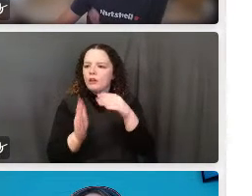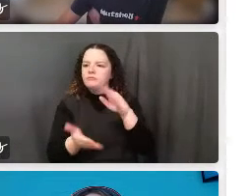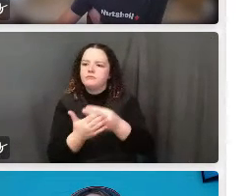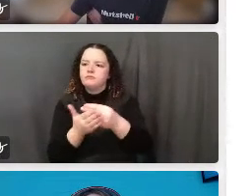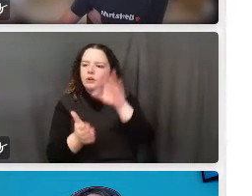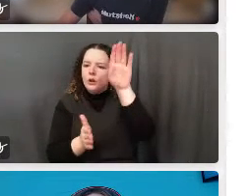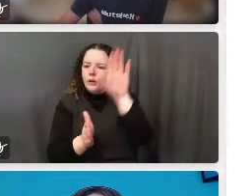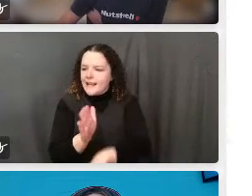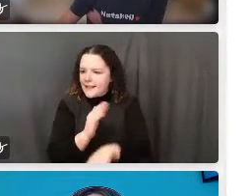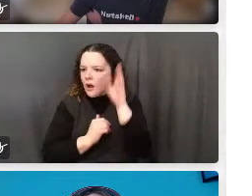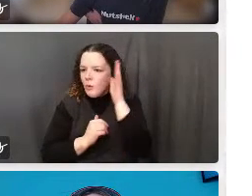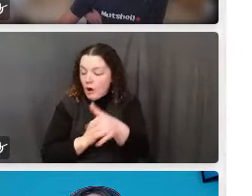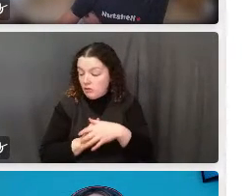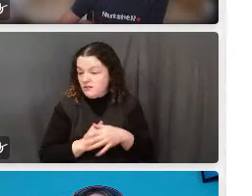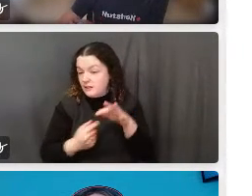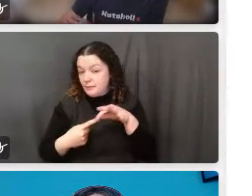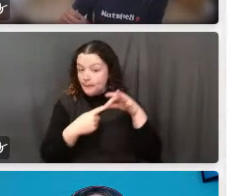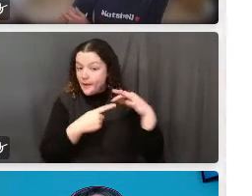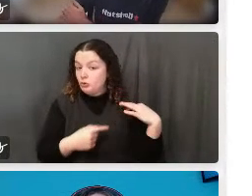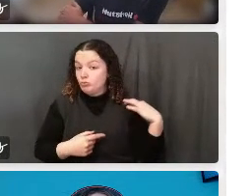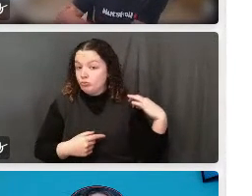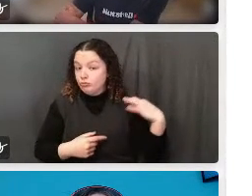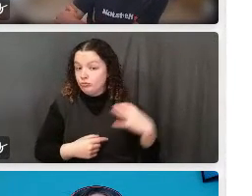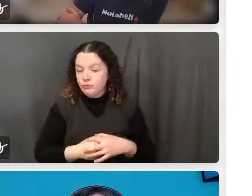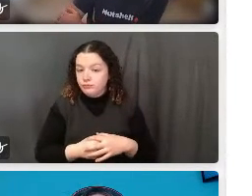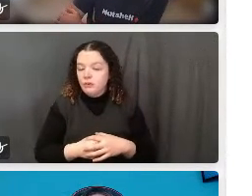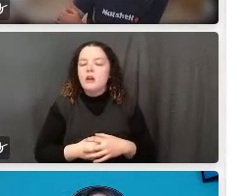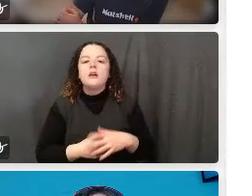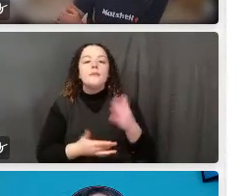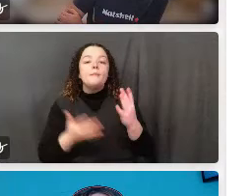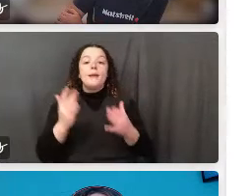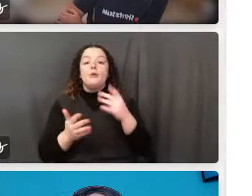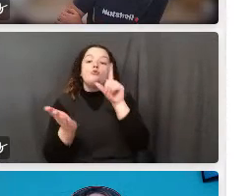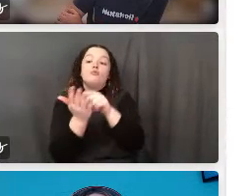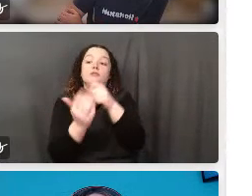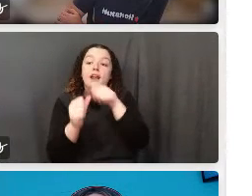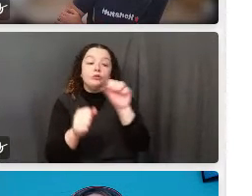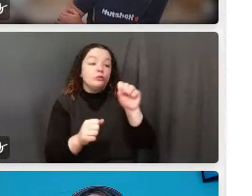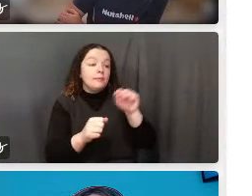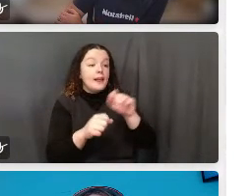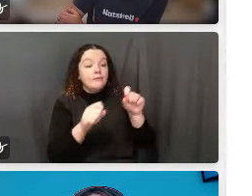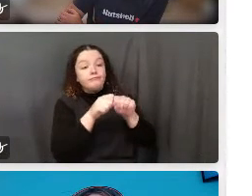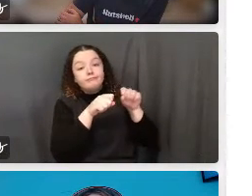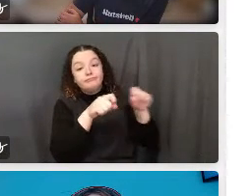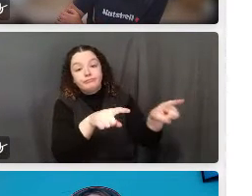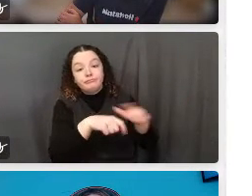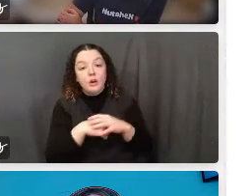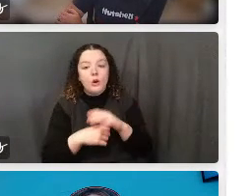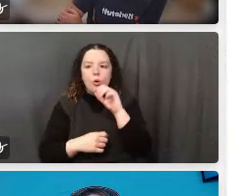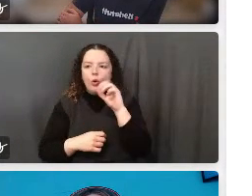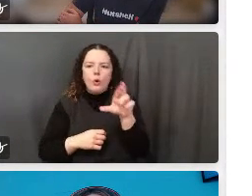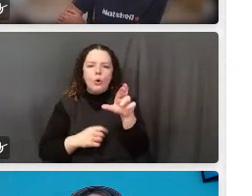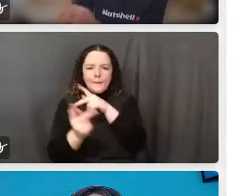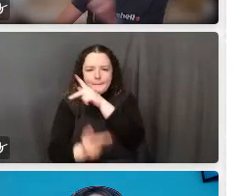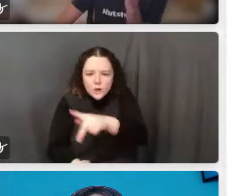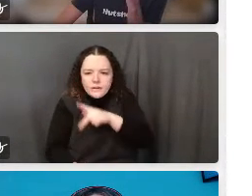subscribing. You can try pitching your newsletter to your social media followers or create personalized landing pages that ask users